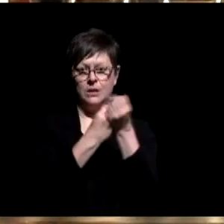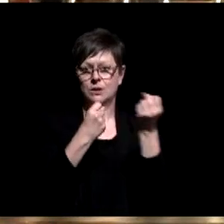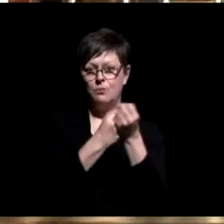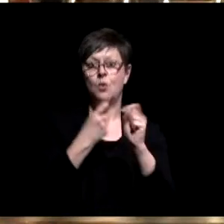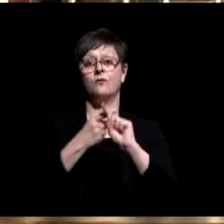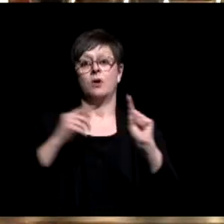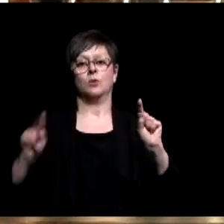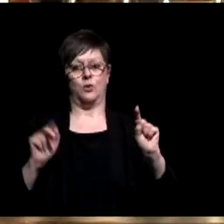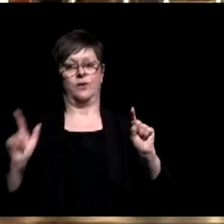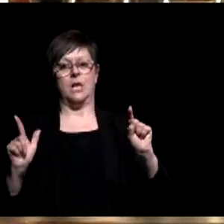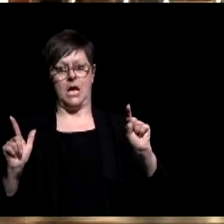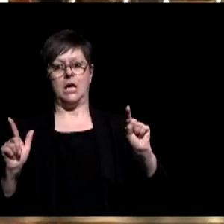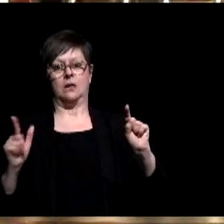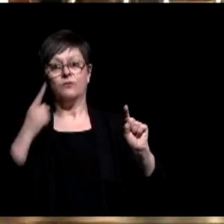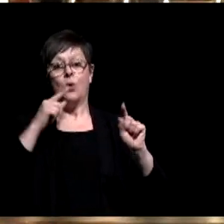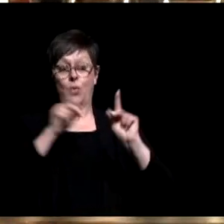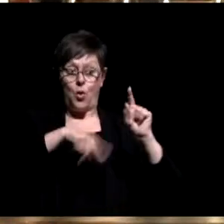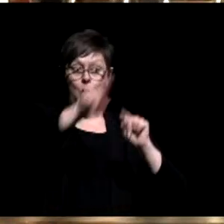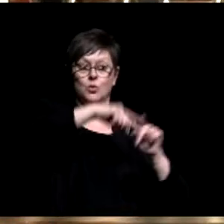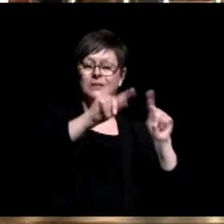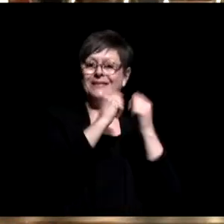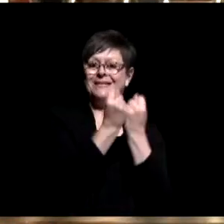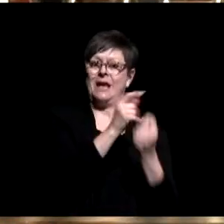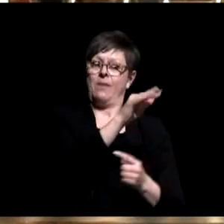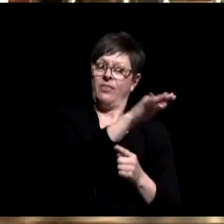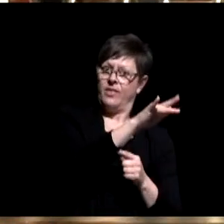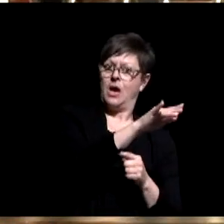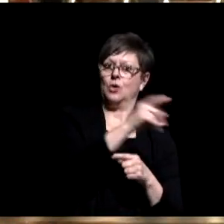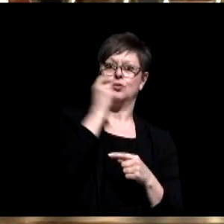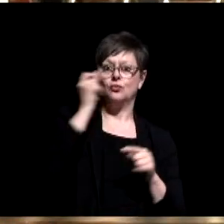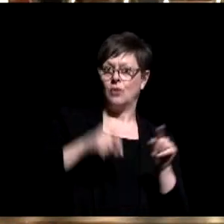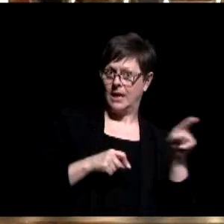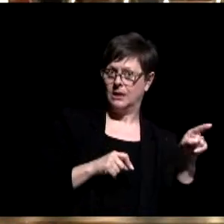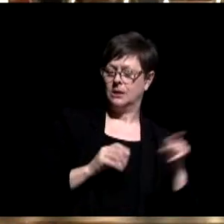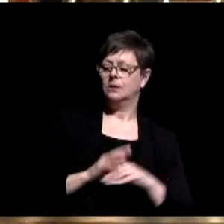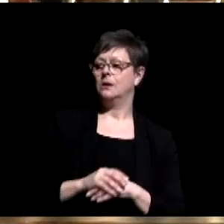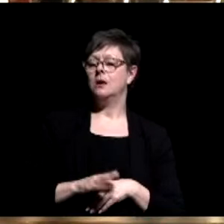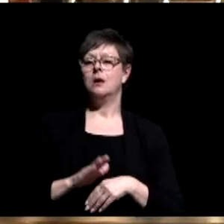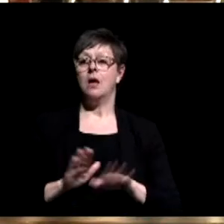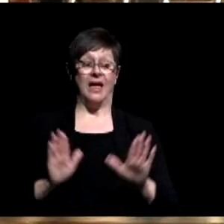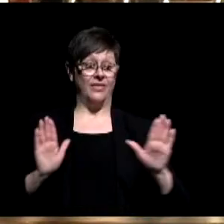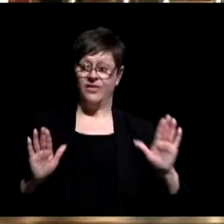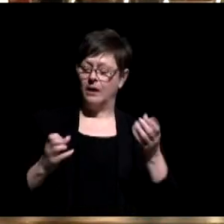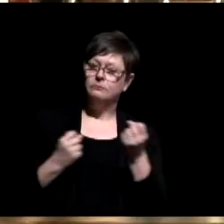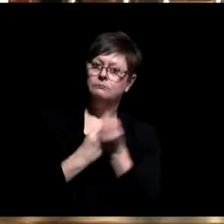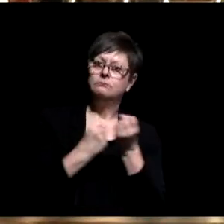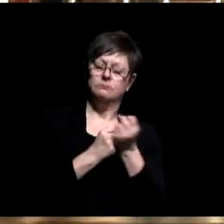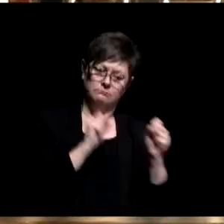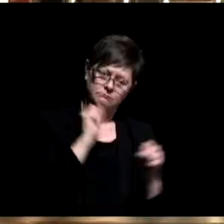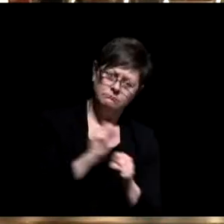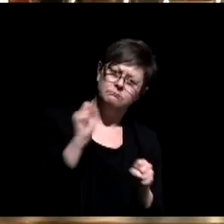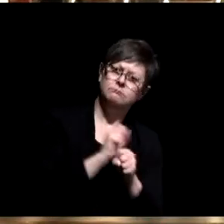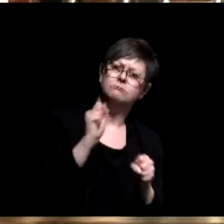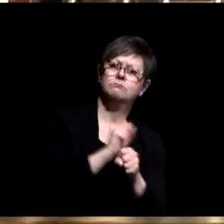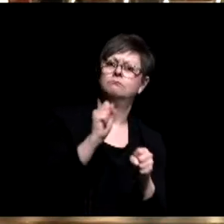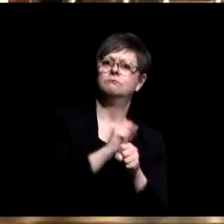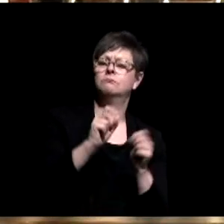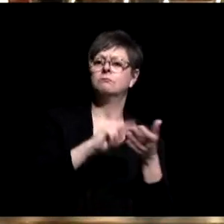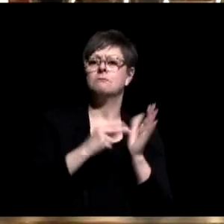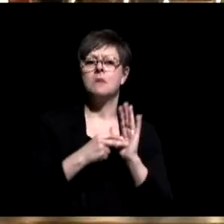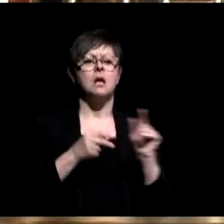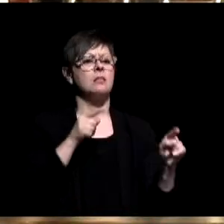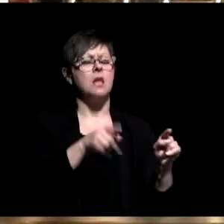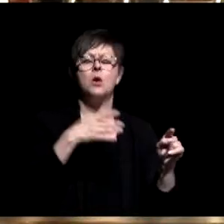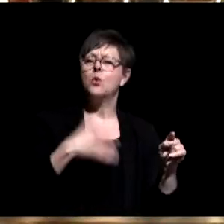in Newfoundland and Labrador. Their collective efforts and inspiring hard work has achieved a